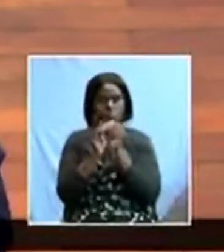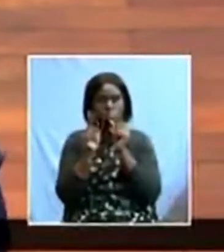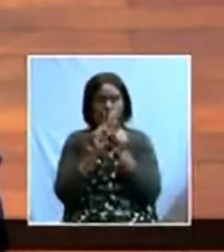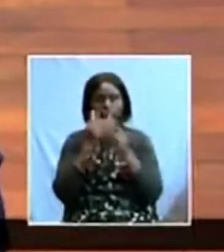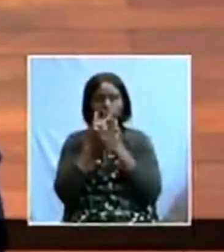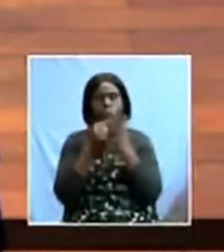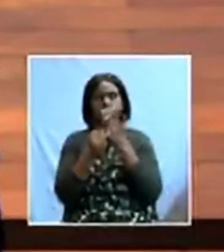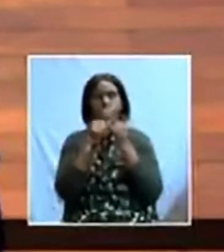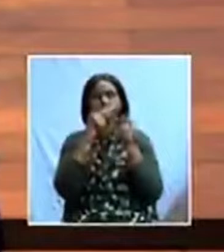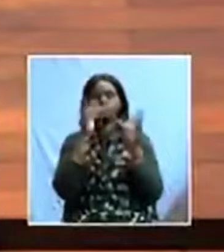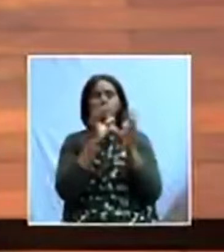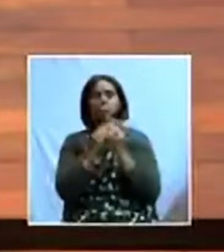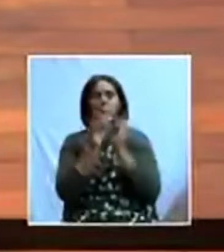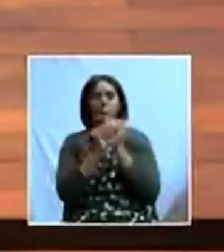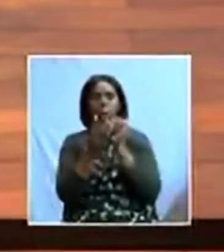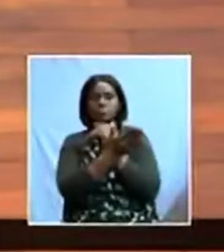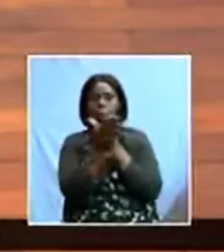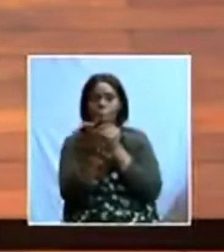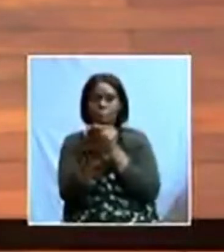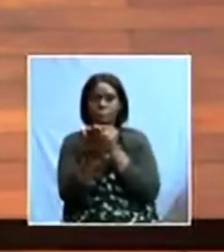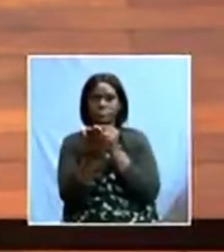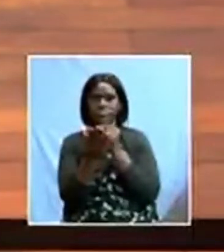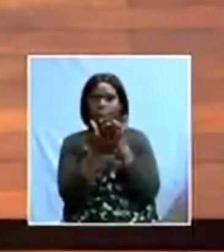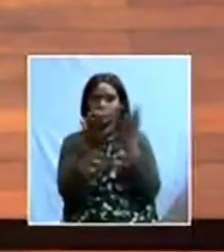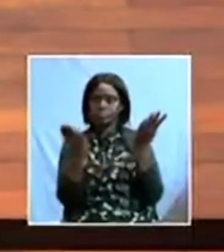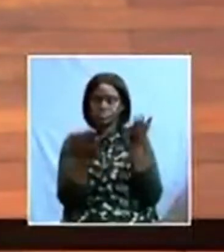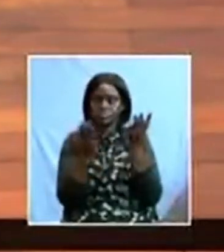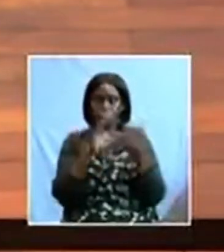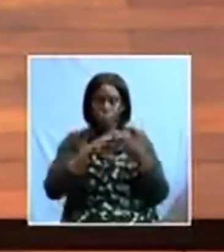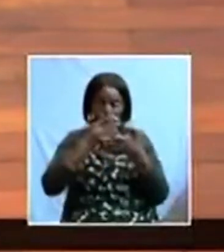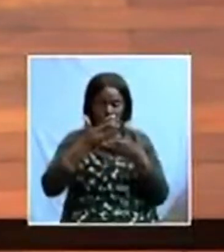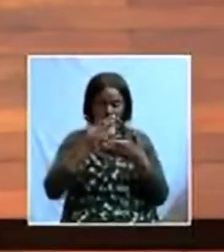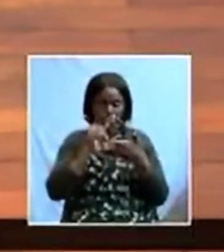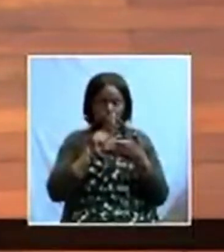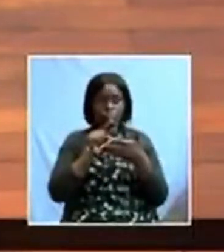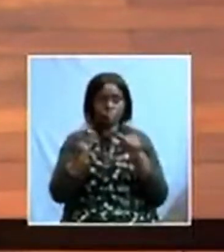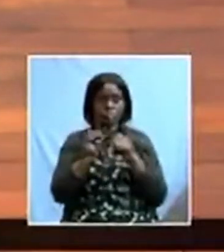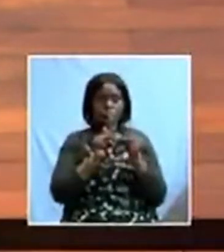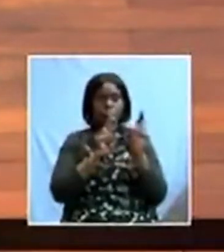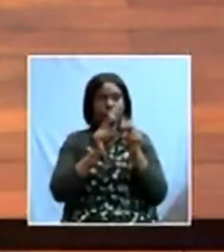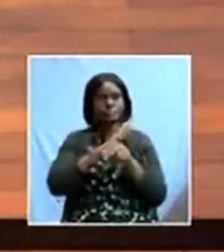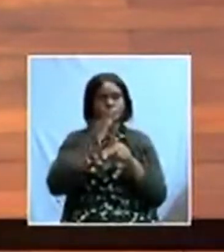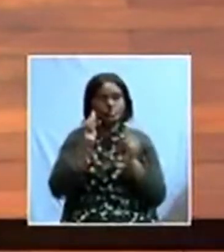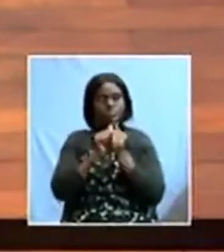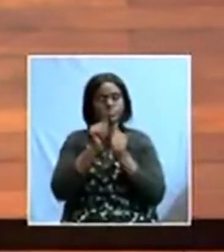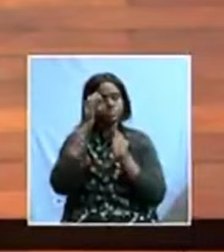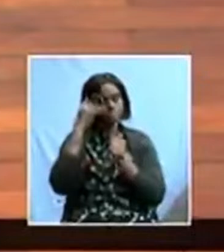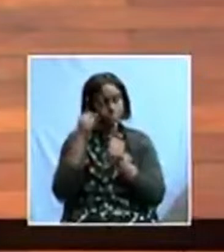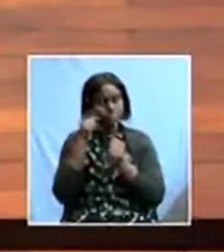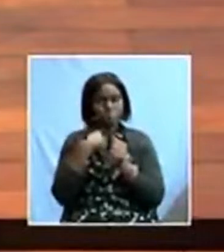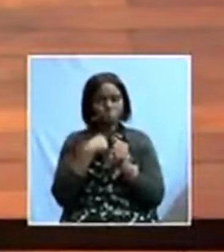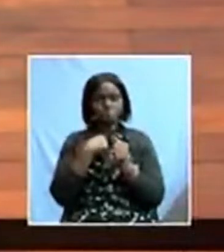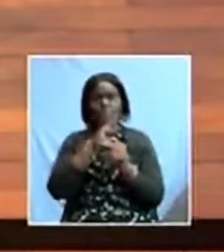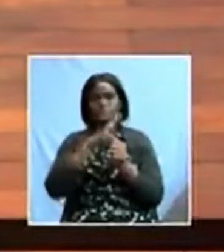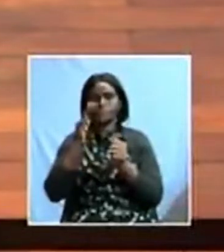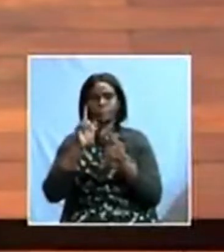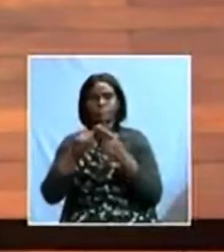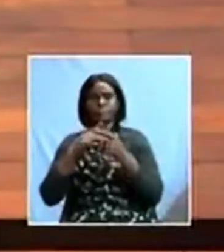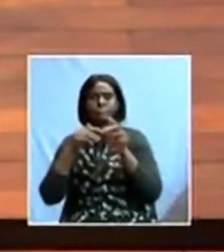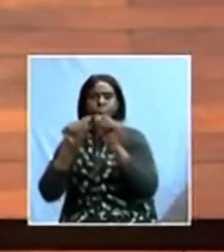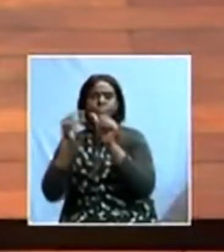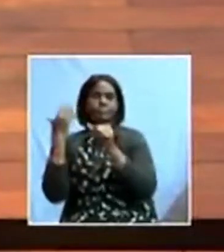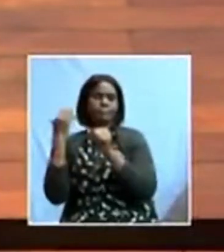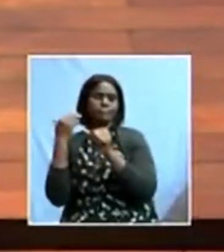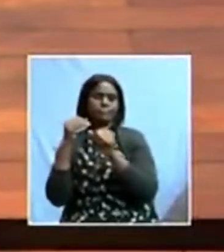say they are missing. So where were these laptops? You responded there with the officers. I go back to my earlier